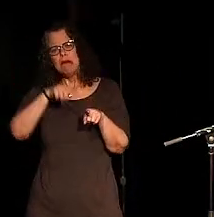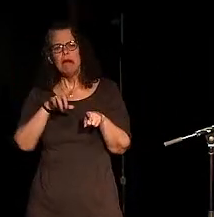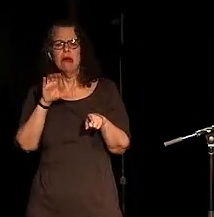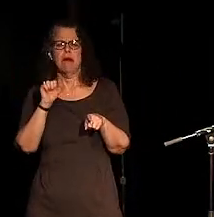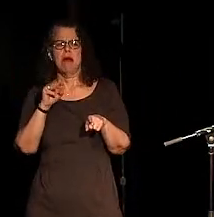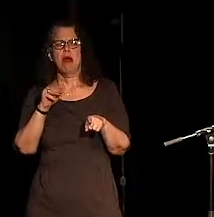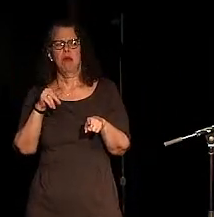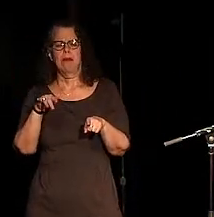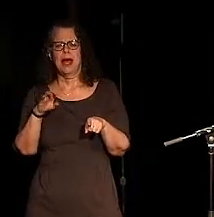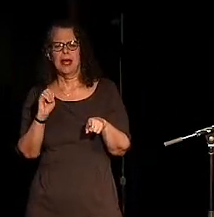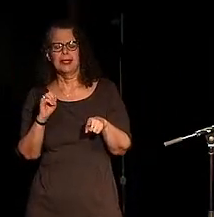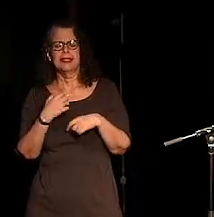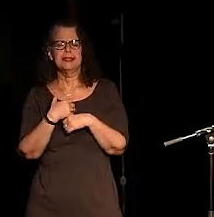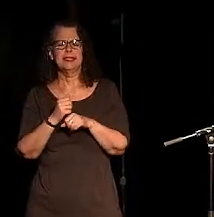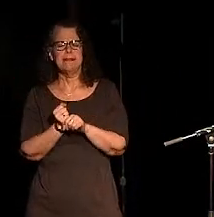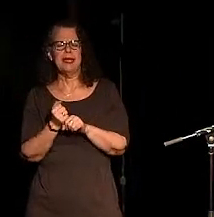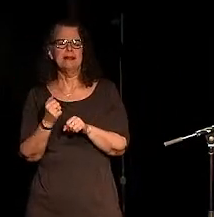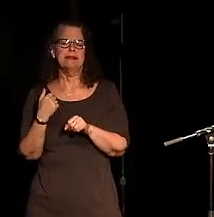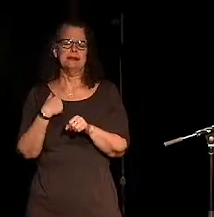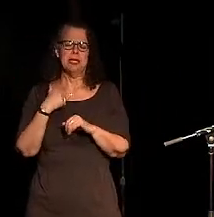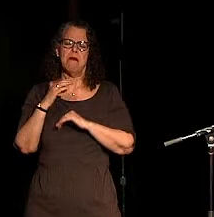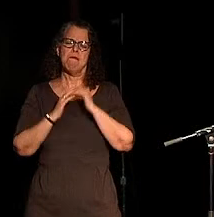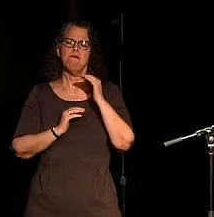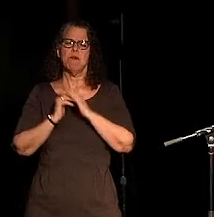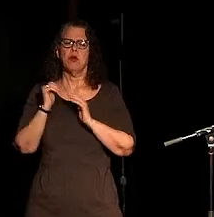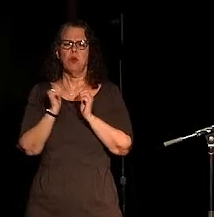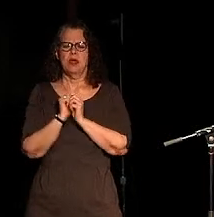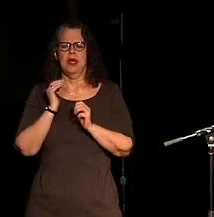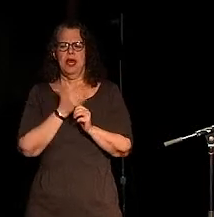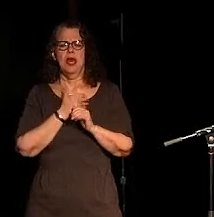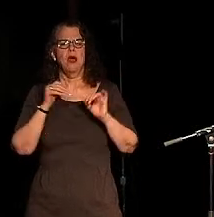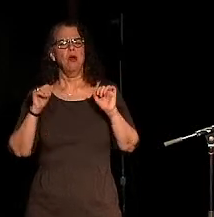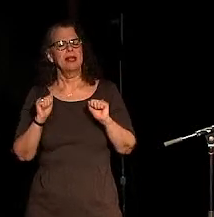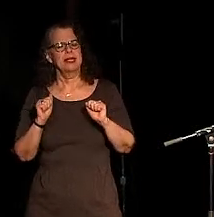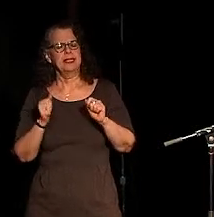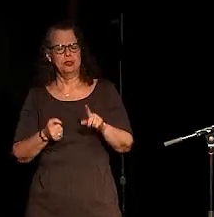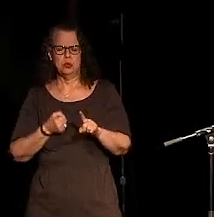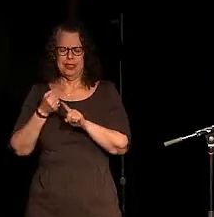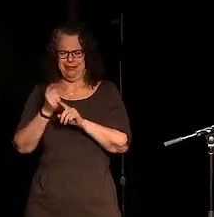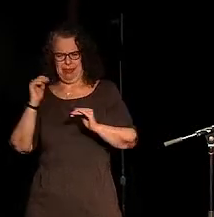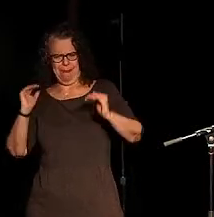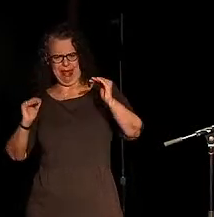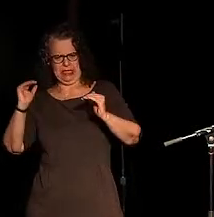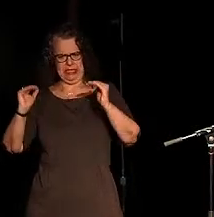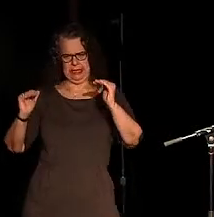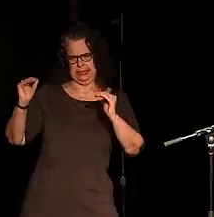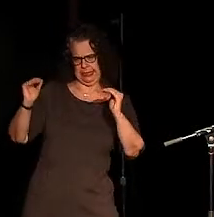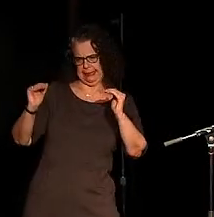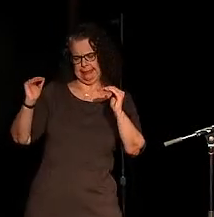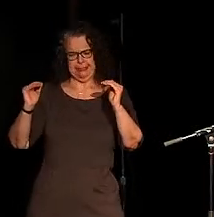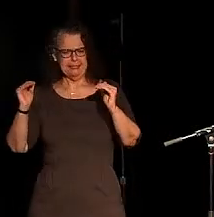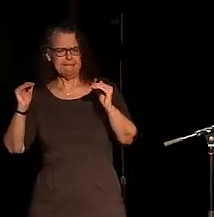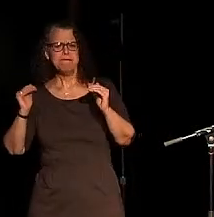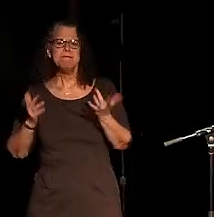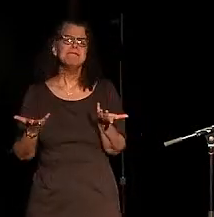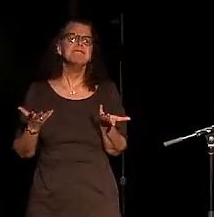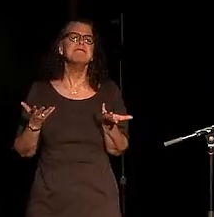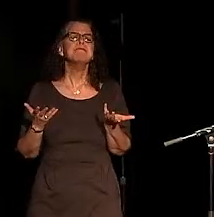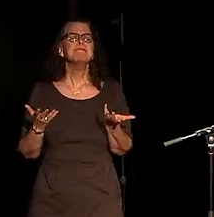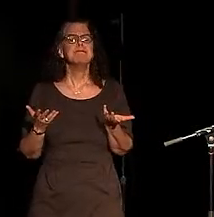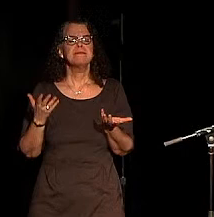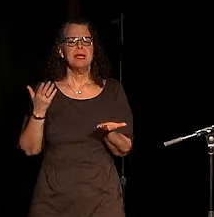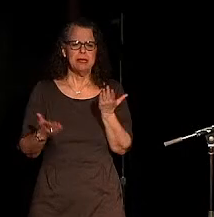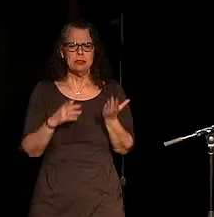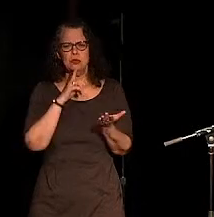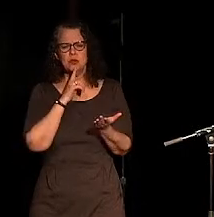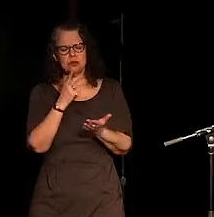make me very comfortable about our ability to strike that balance. So you will see, and it may be true for some of the